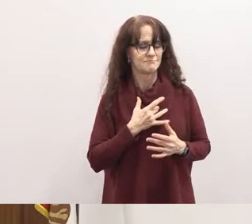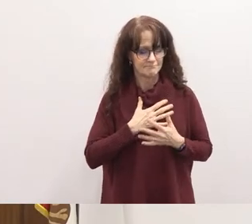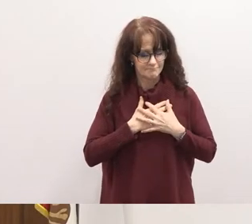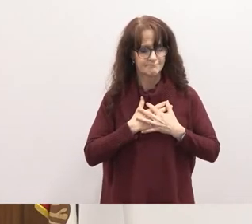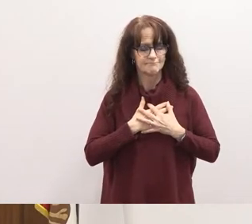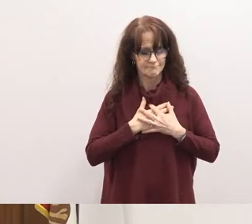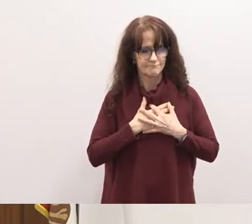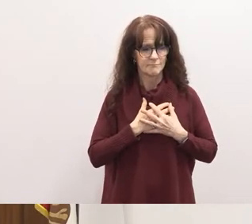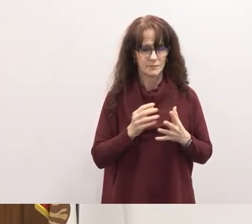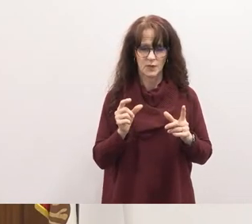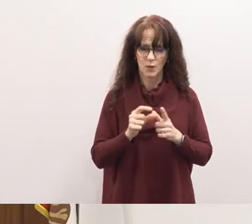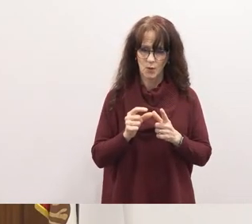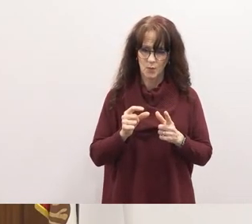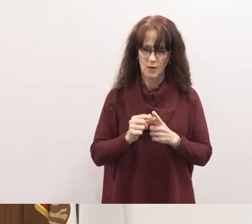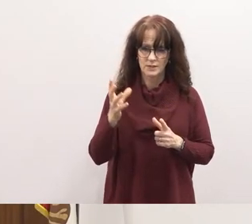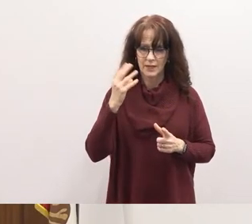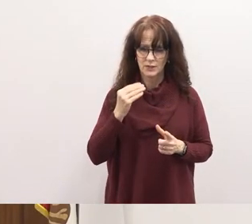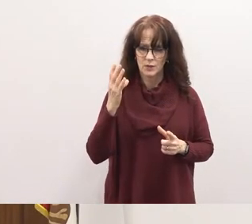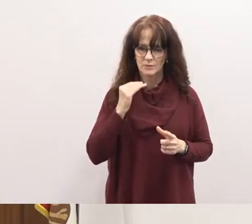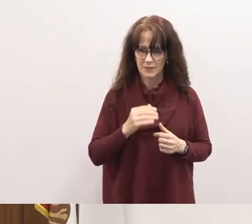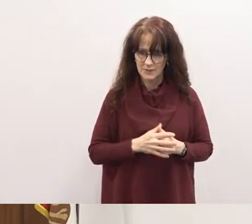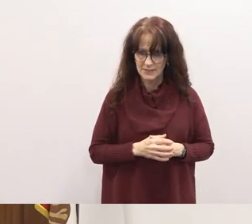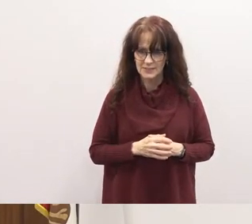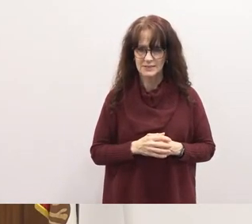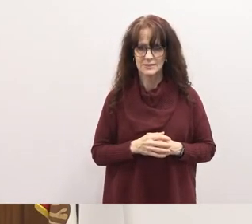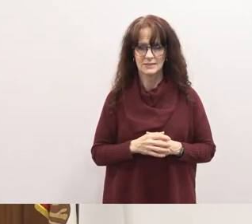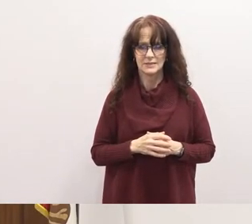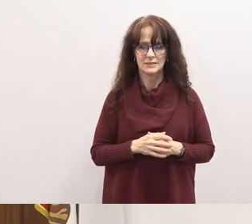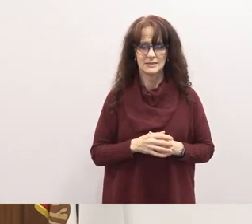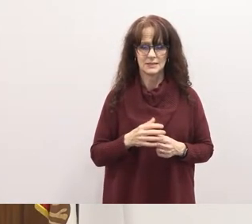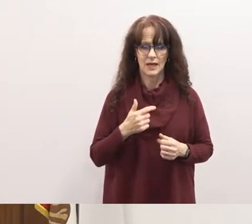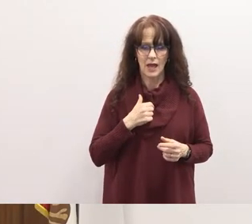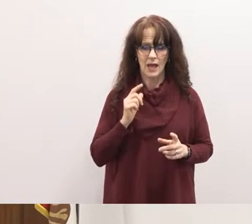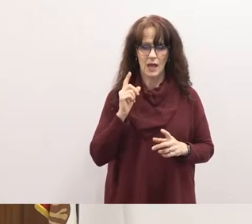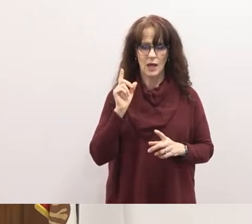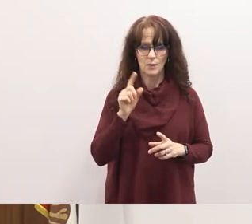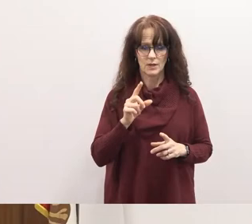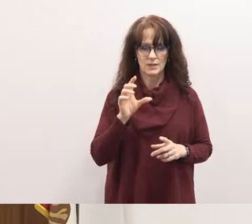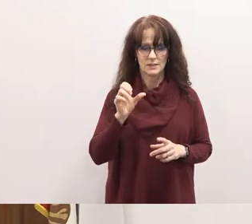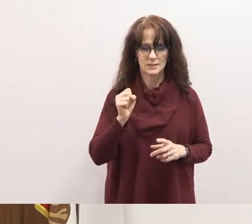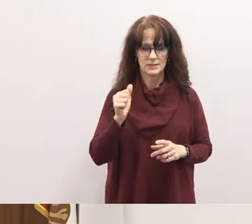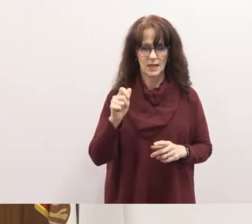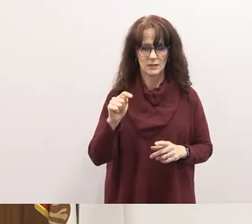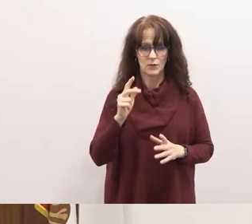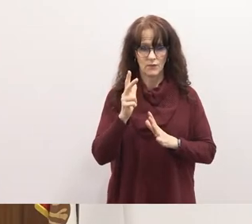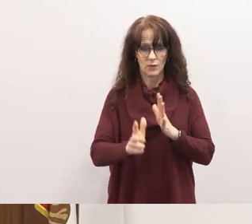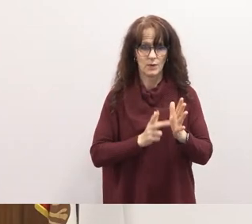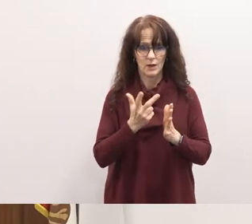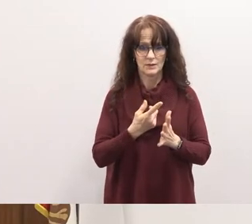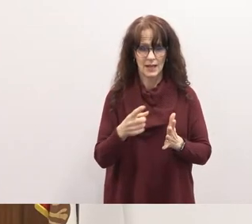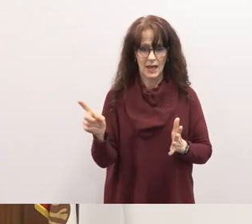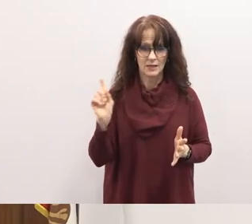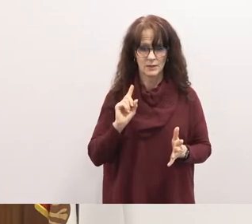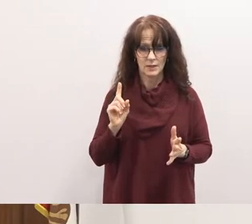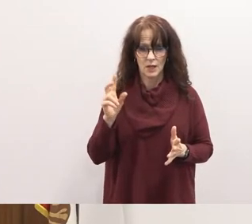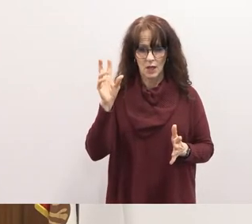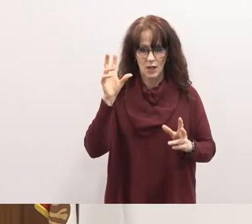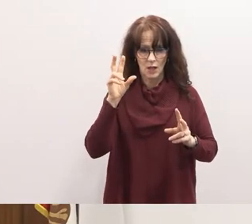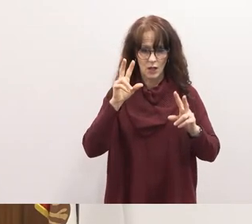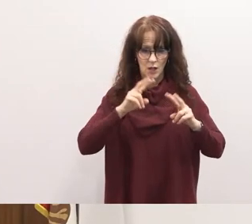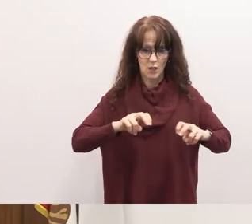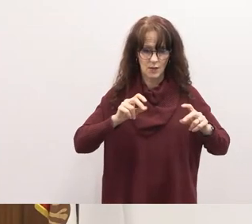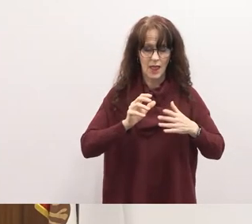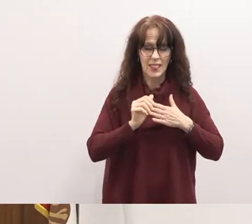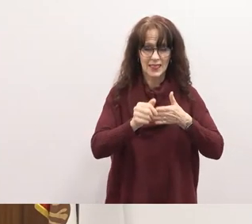your words and your experiences, and I was at Sado for 3 hours last week looking into the Project Lead the